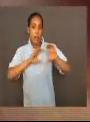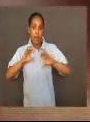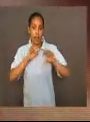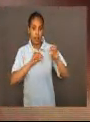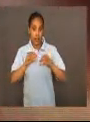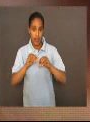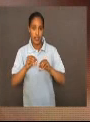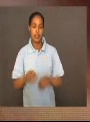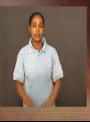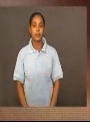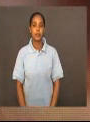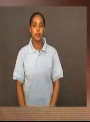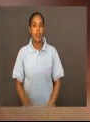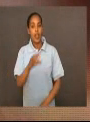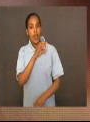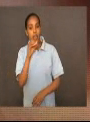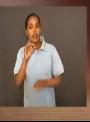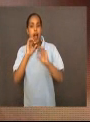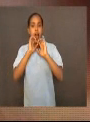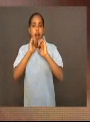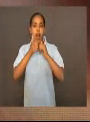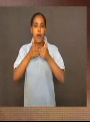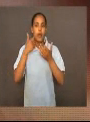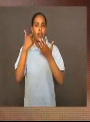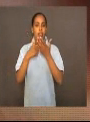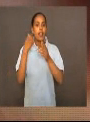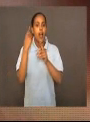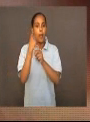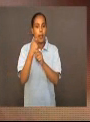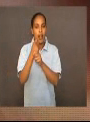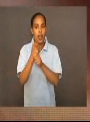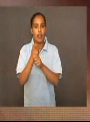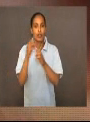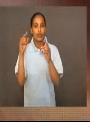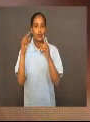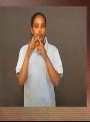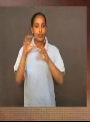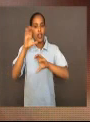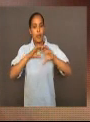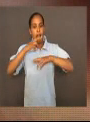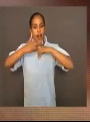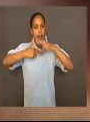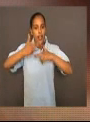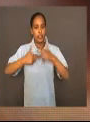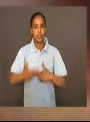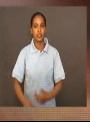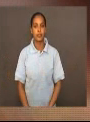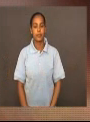chemical kinetics and how it applies to chemical